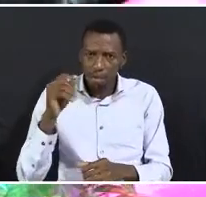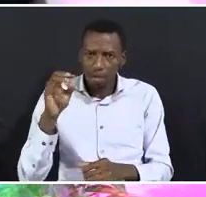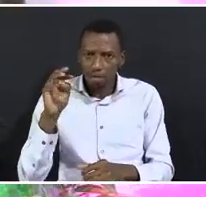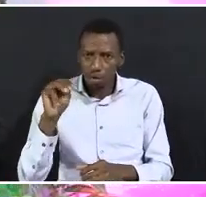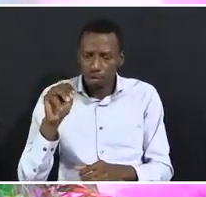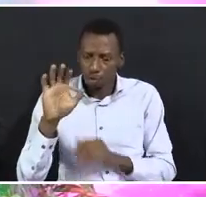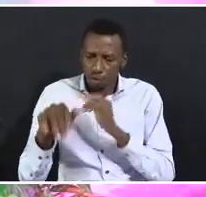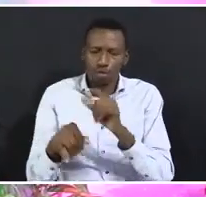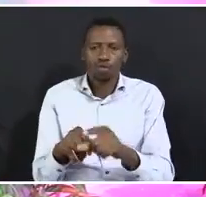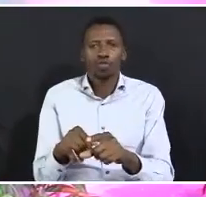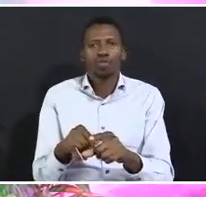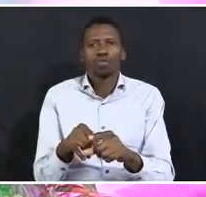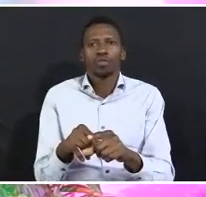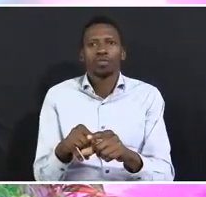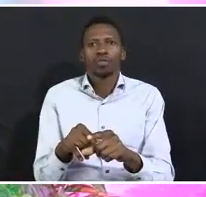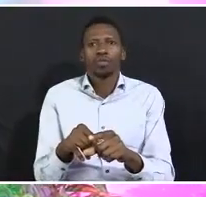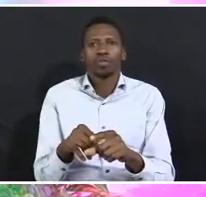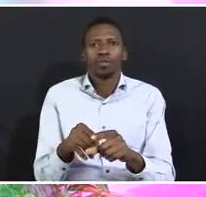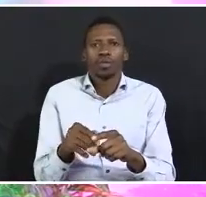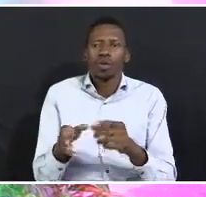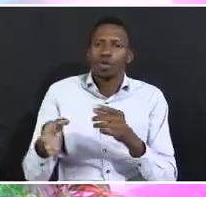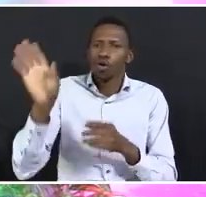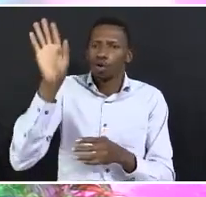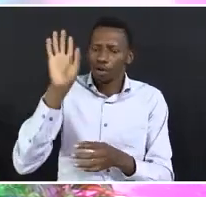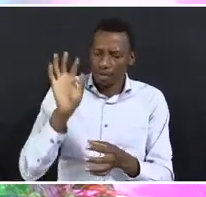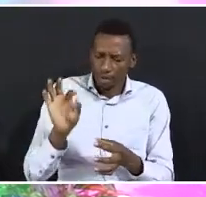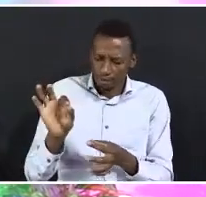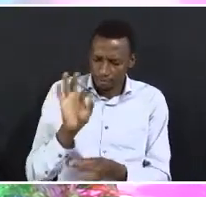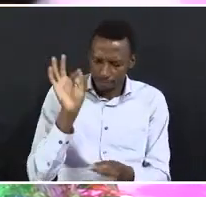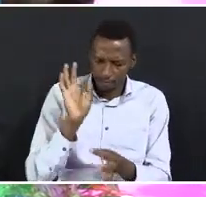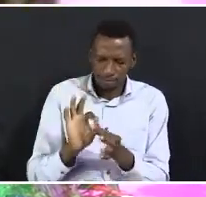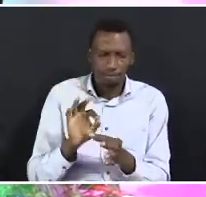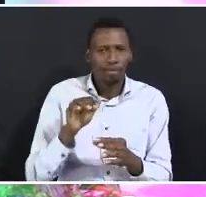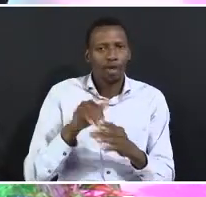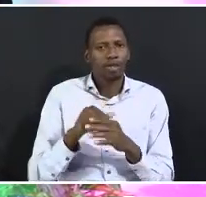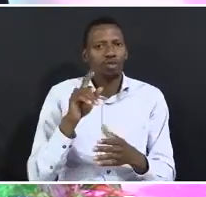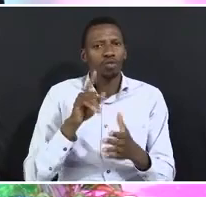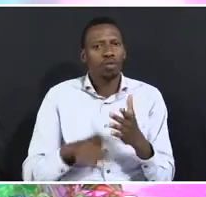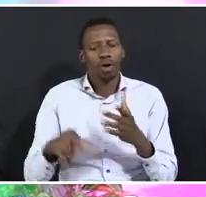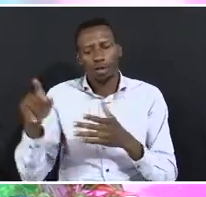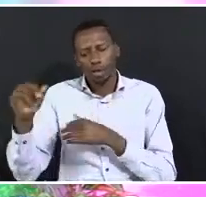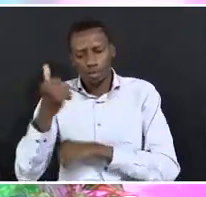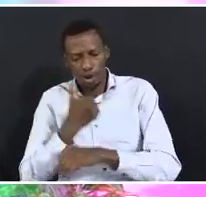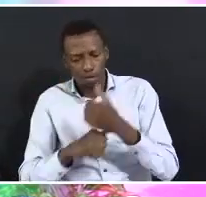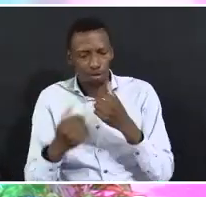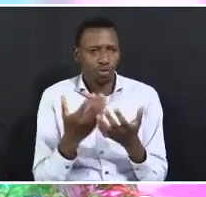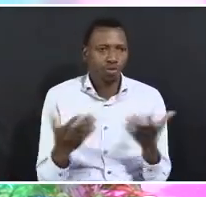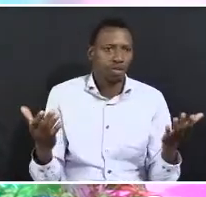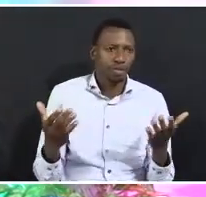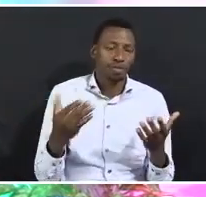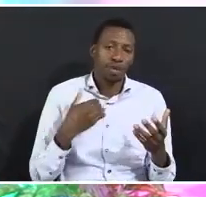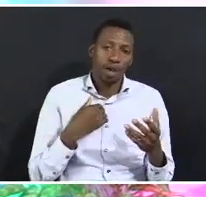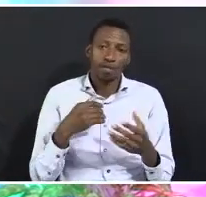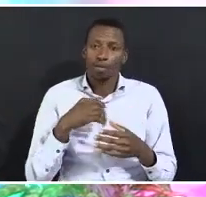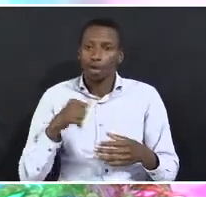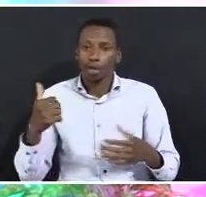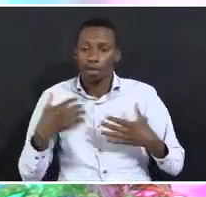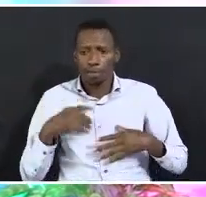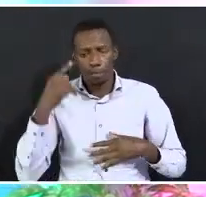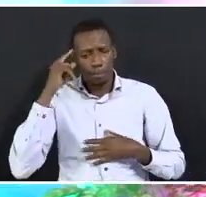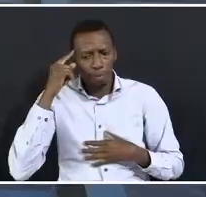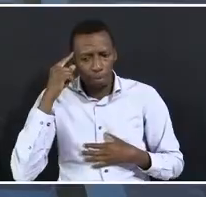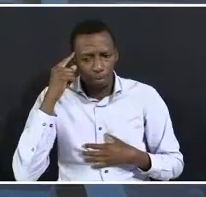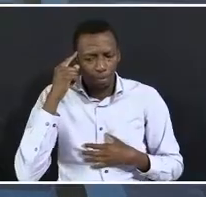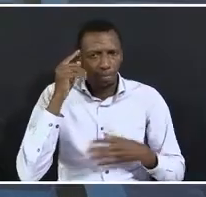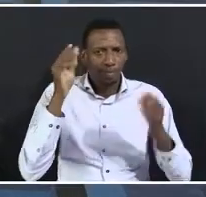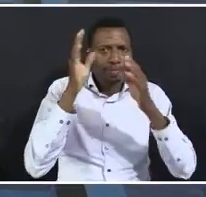Ruaru, grace is calling you. God is particular in the way he does things. You see, that those who think that heaven